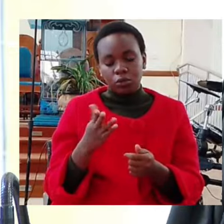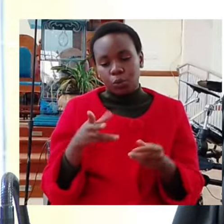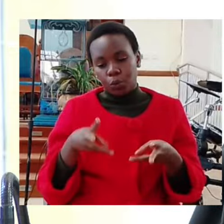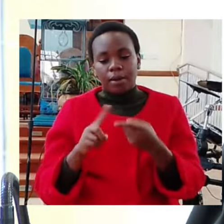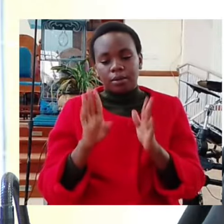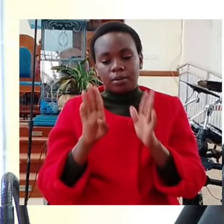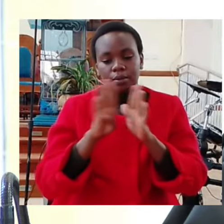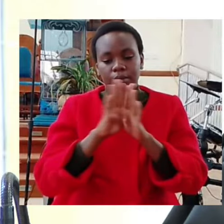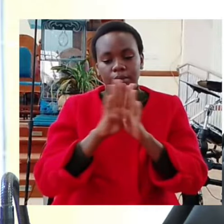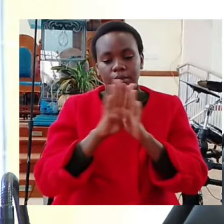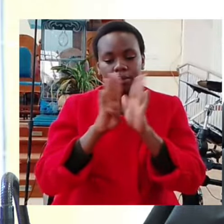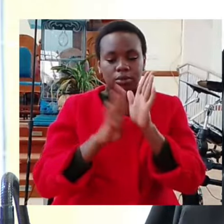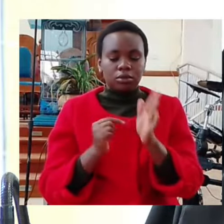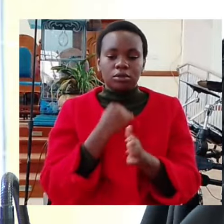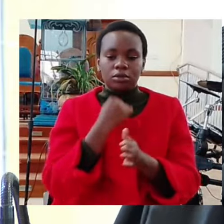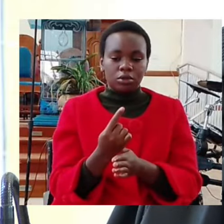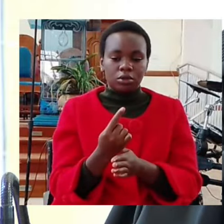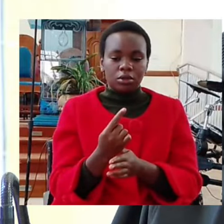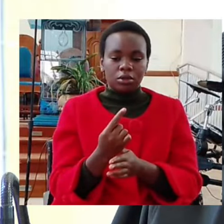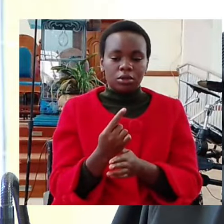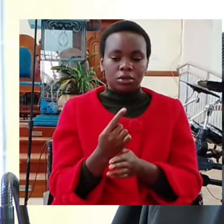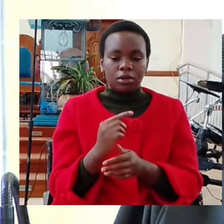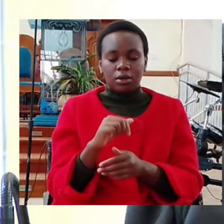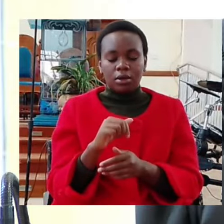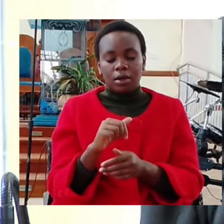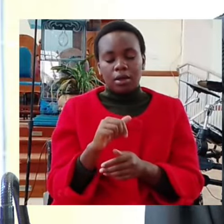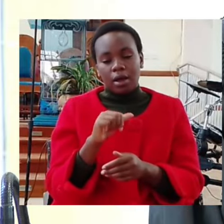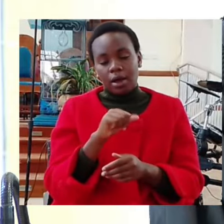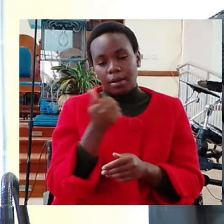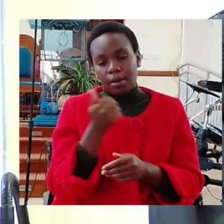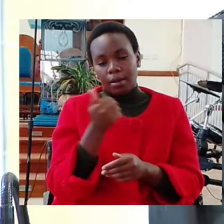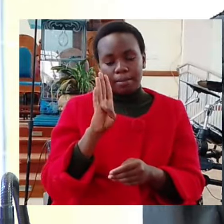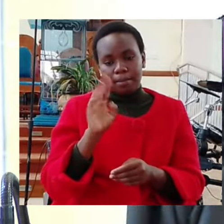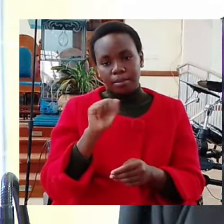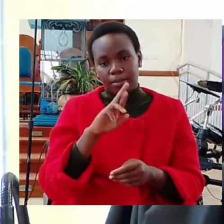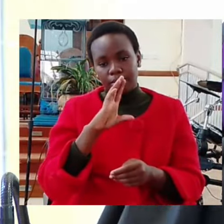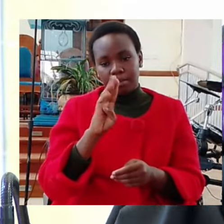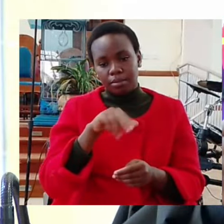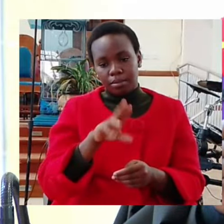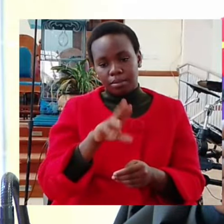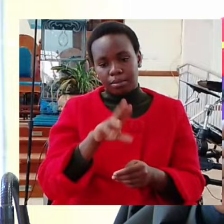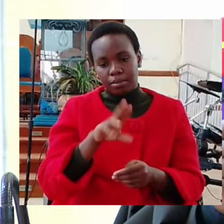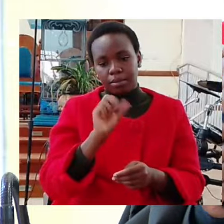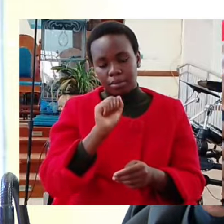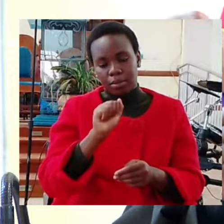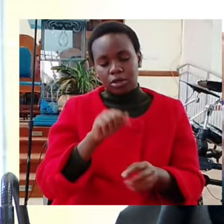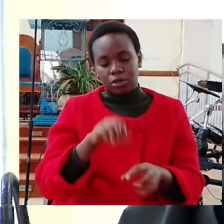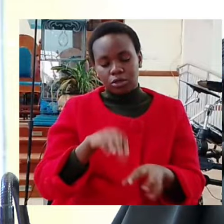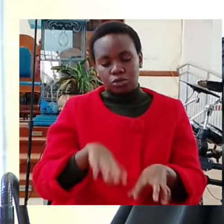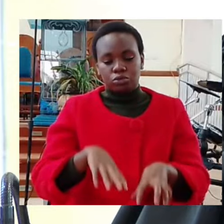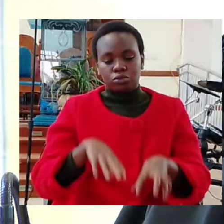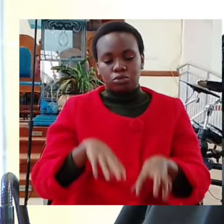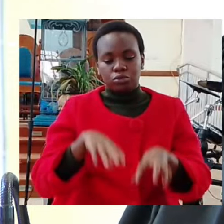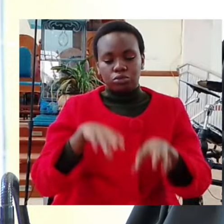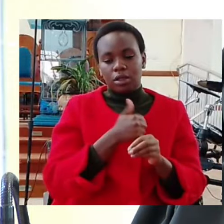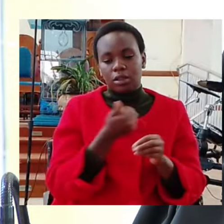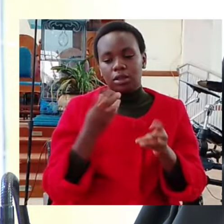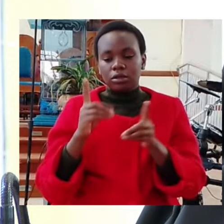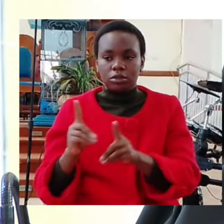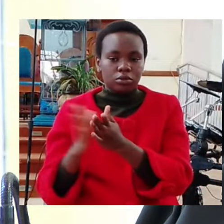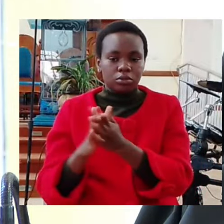says nowhere Barnabas akemwoya akemutwara kuri atumwo. Wathani